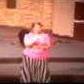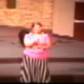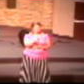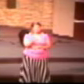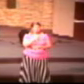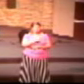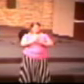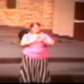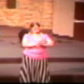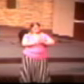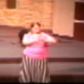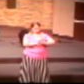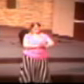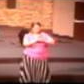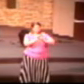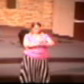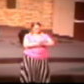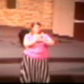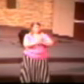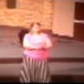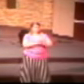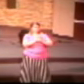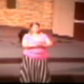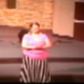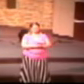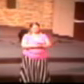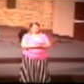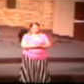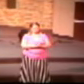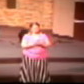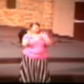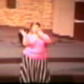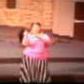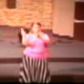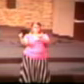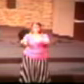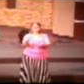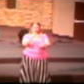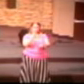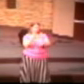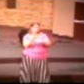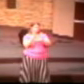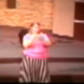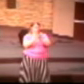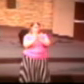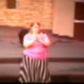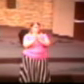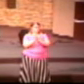began doing chest compressions, but the ambulance was stuck in traffic.